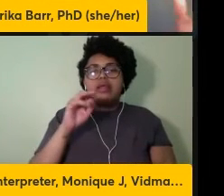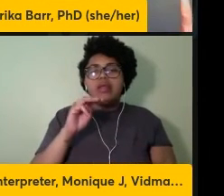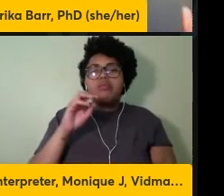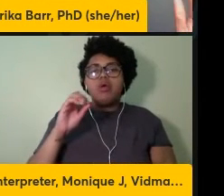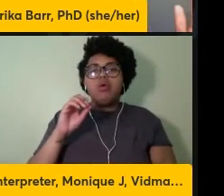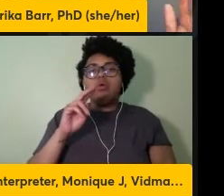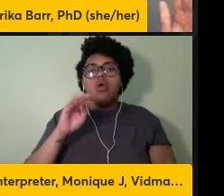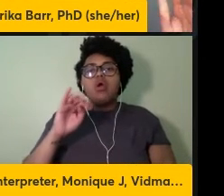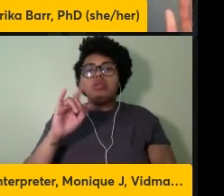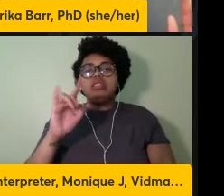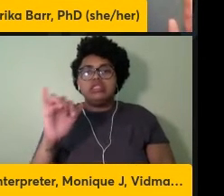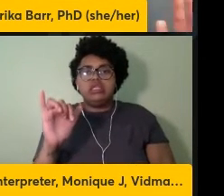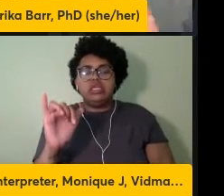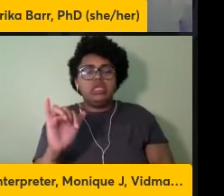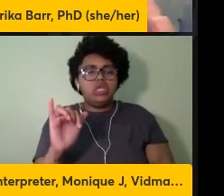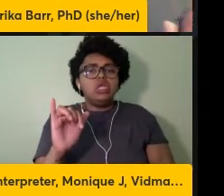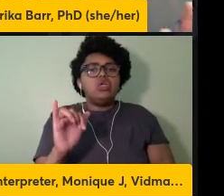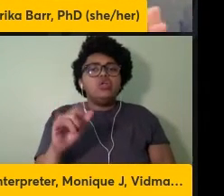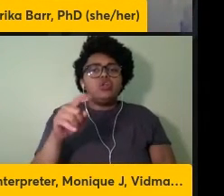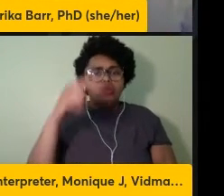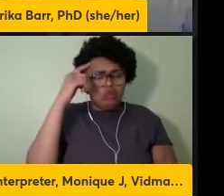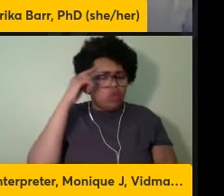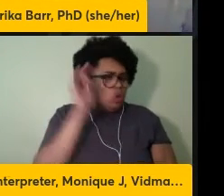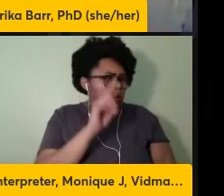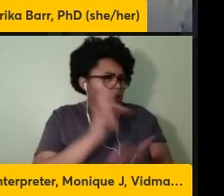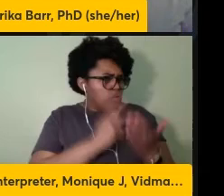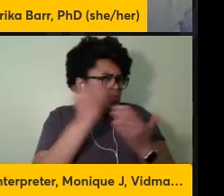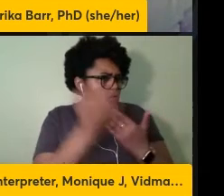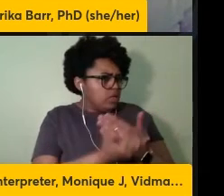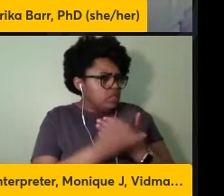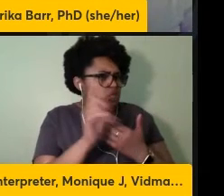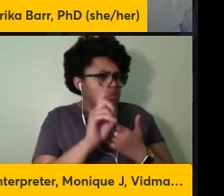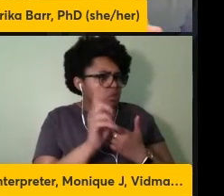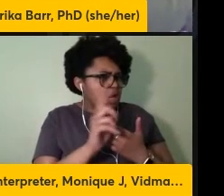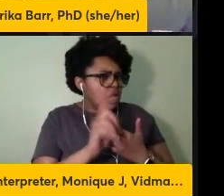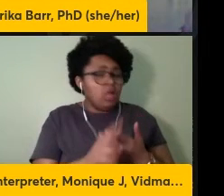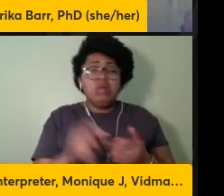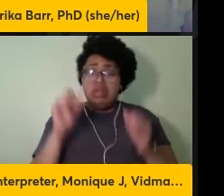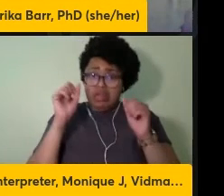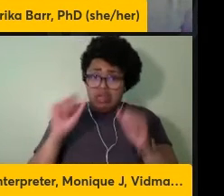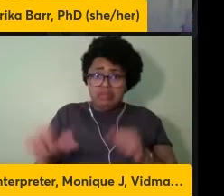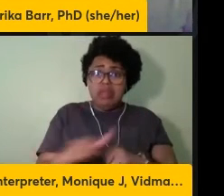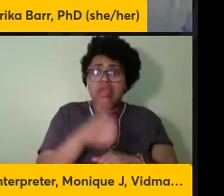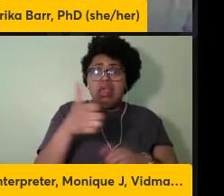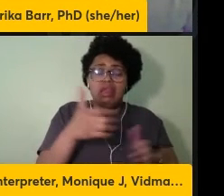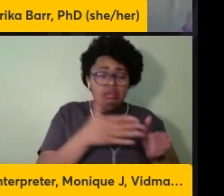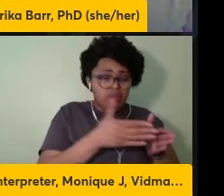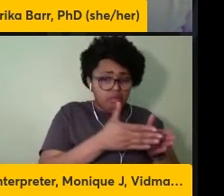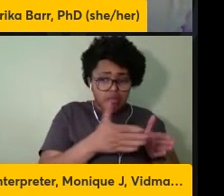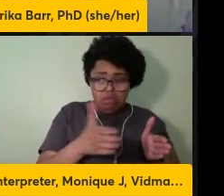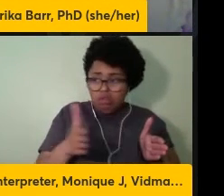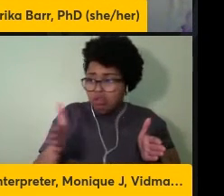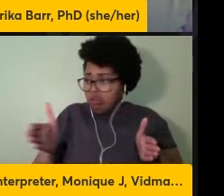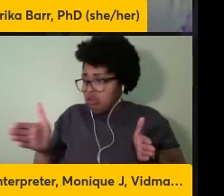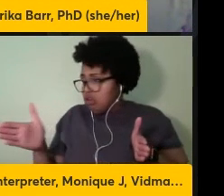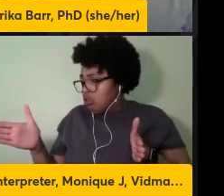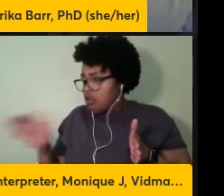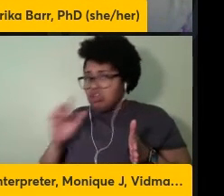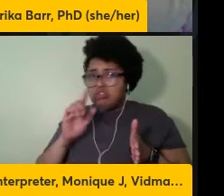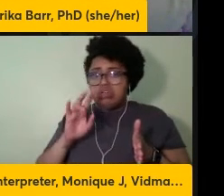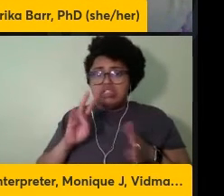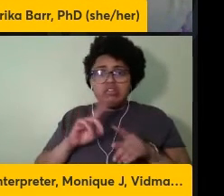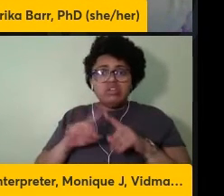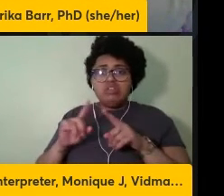well, where are the immunology projects? The immunology projects can actually be in any of the 27 different institutes.